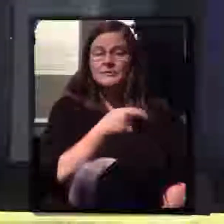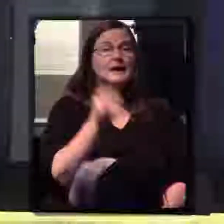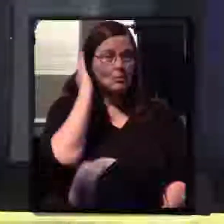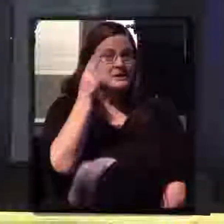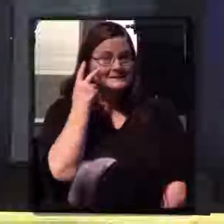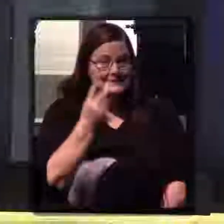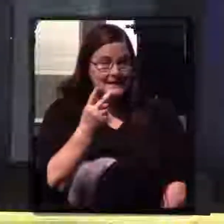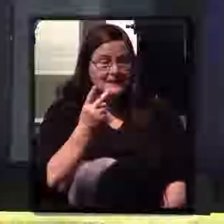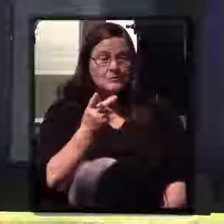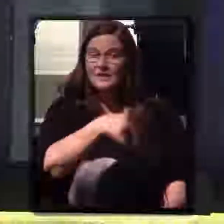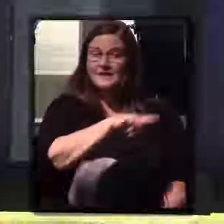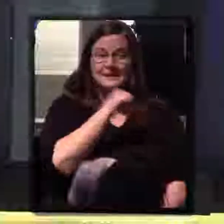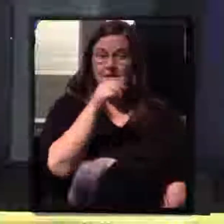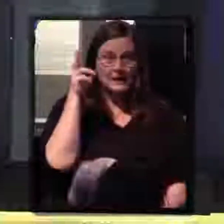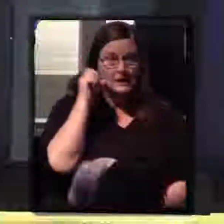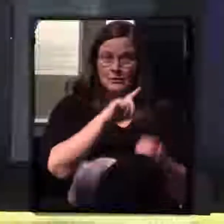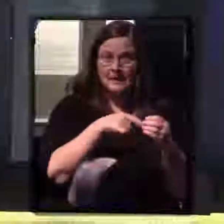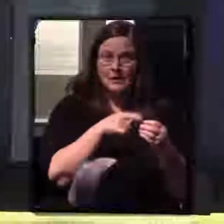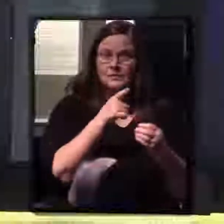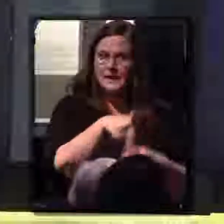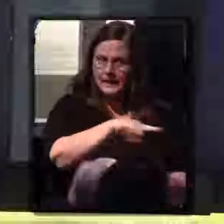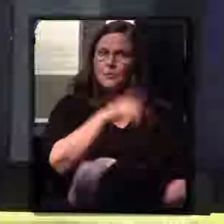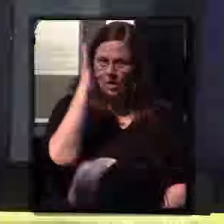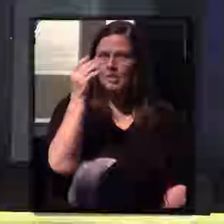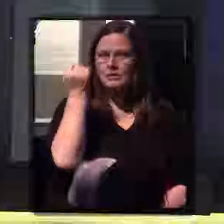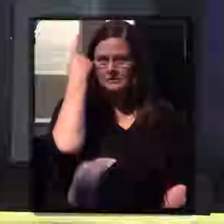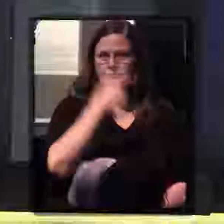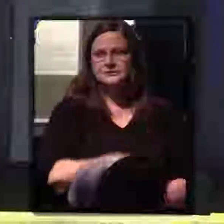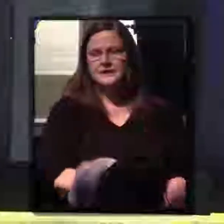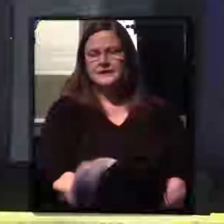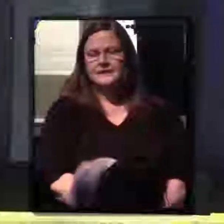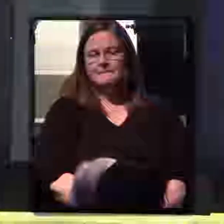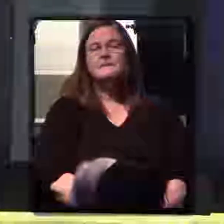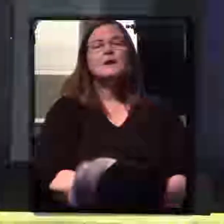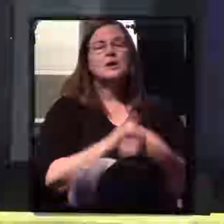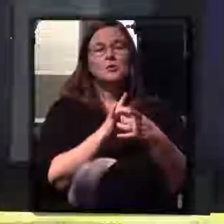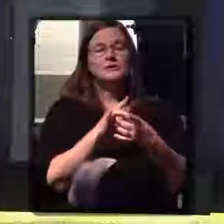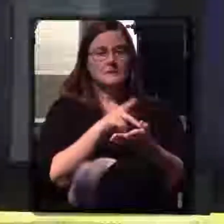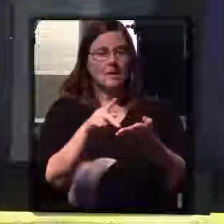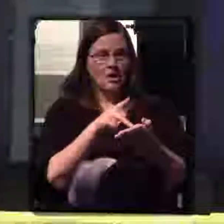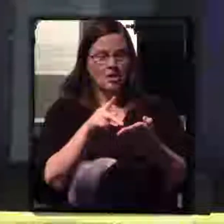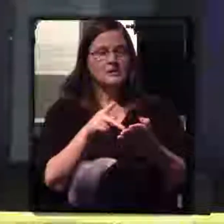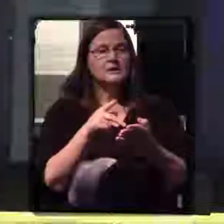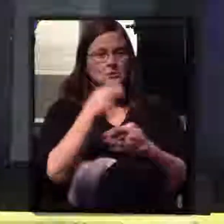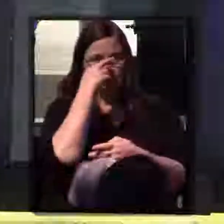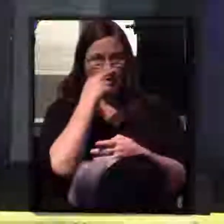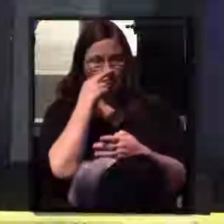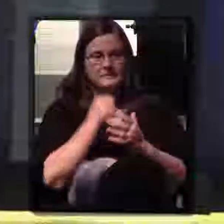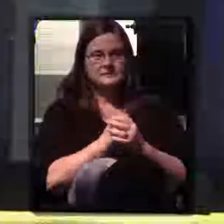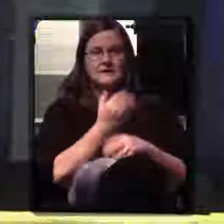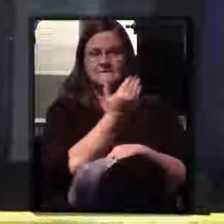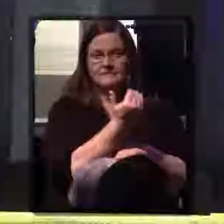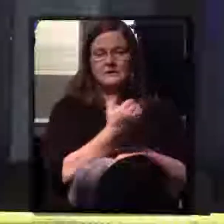For what had not been told them, they will see, and what they had not heard, they will understand. And